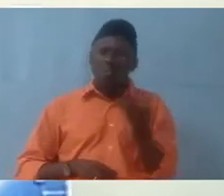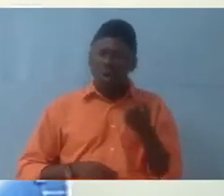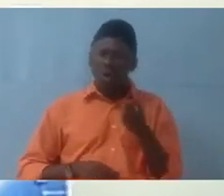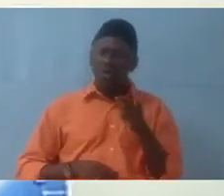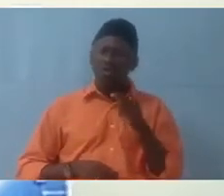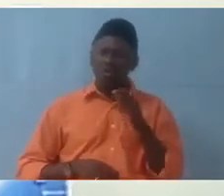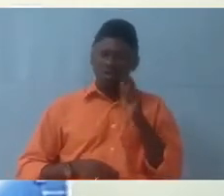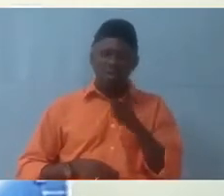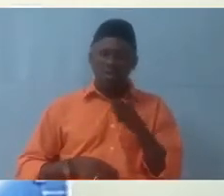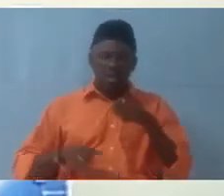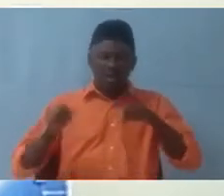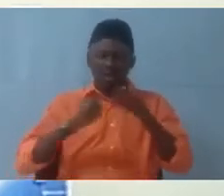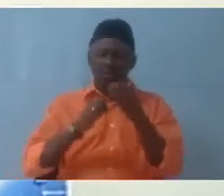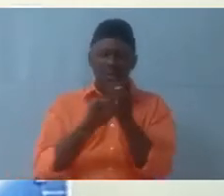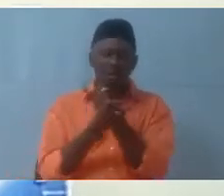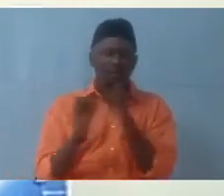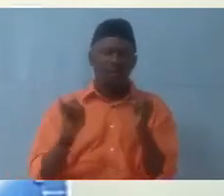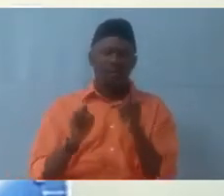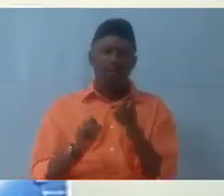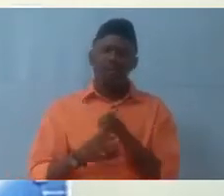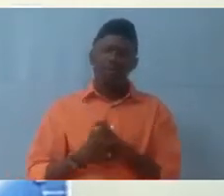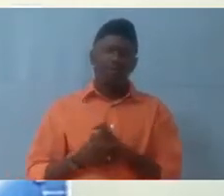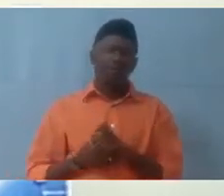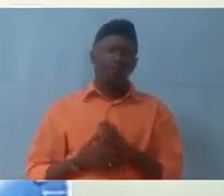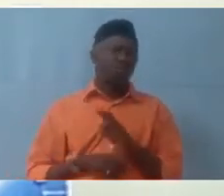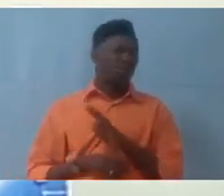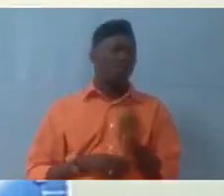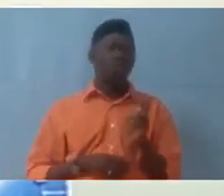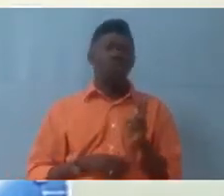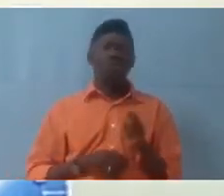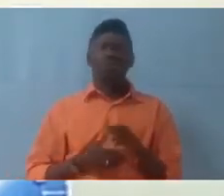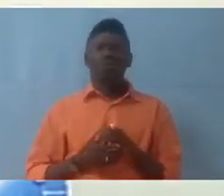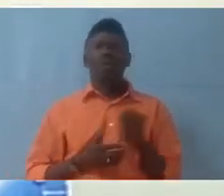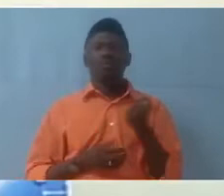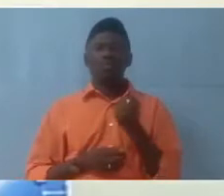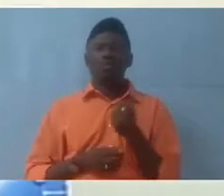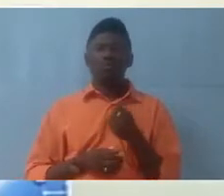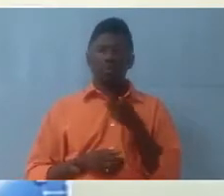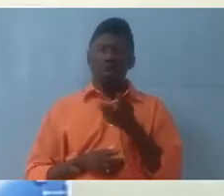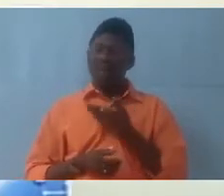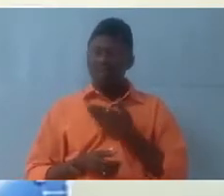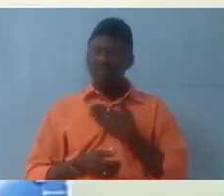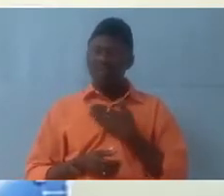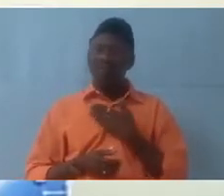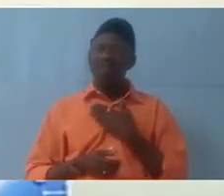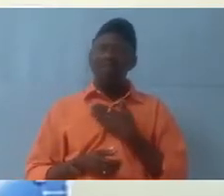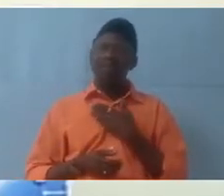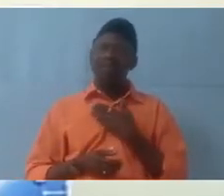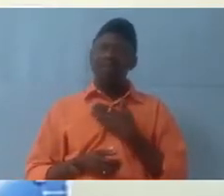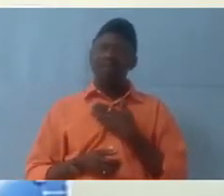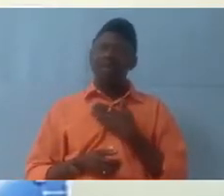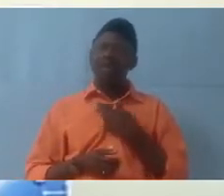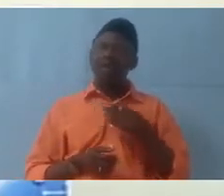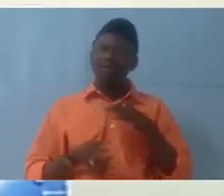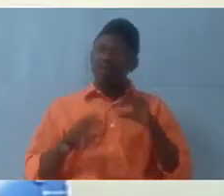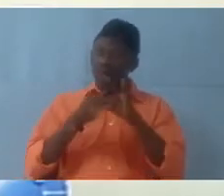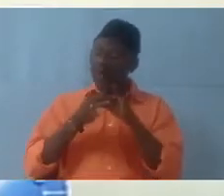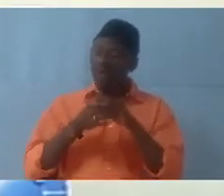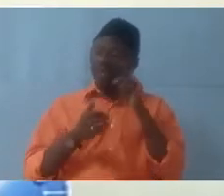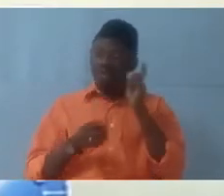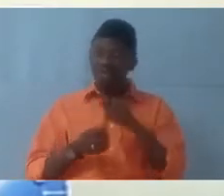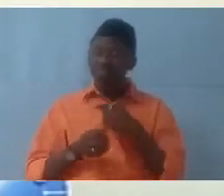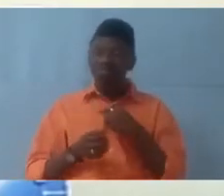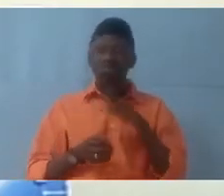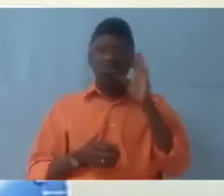lawyer rek moy tax nga wara xam lan motax muy wara dox ak sagom. Because here you have a body that is supposed to adjudicate fairly. Fi am